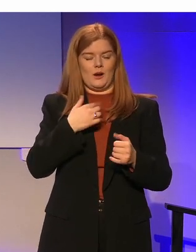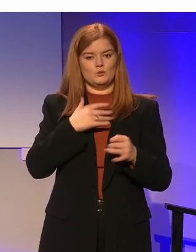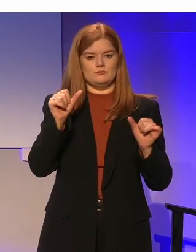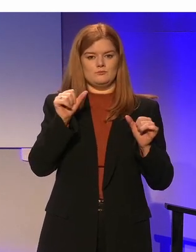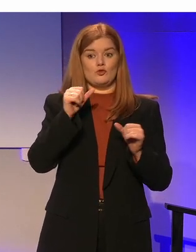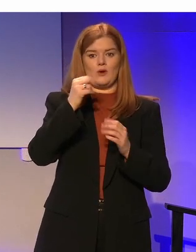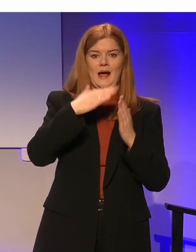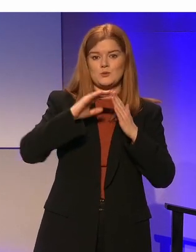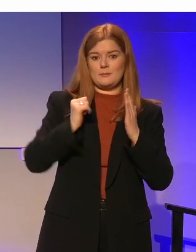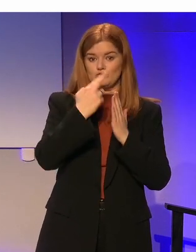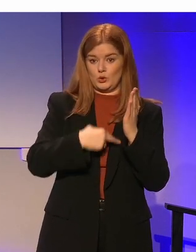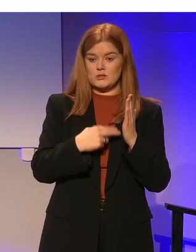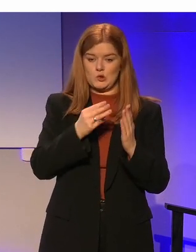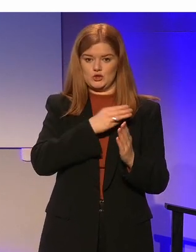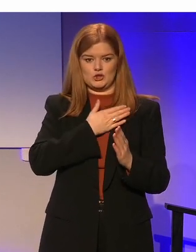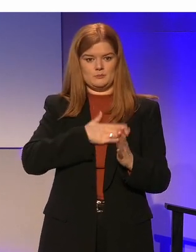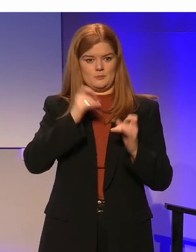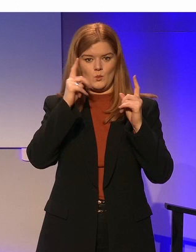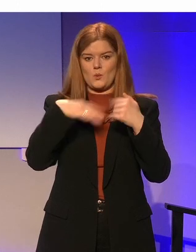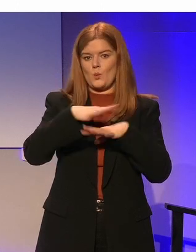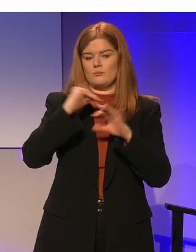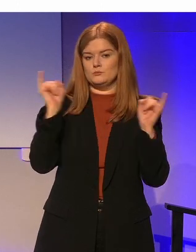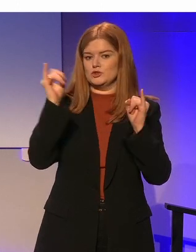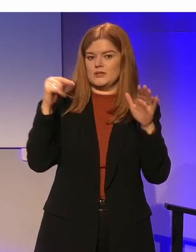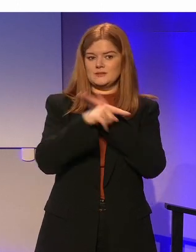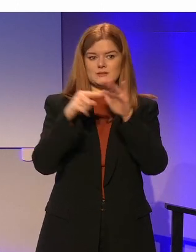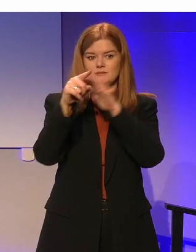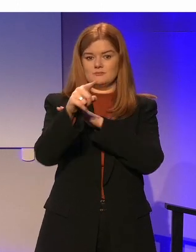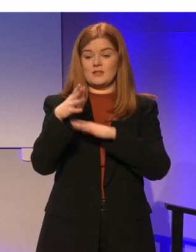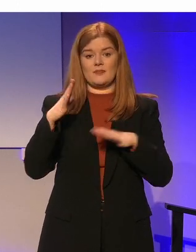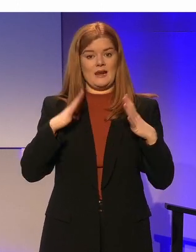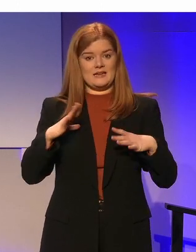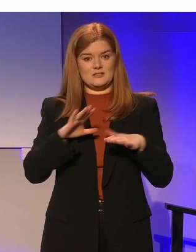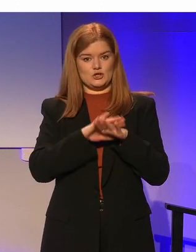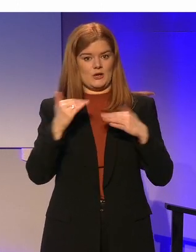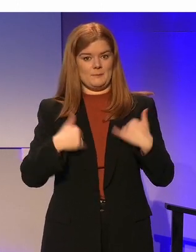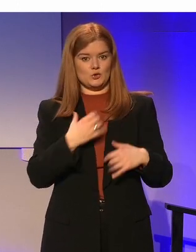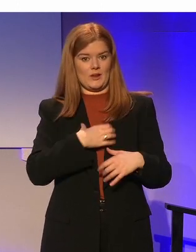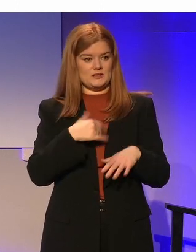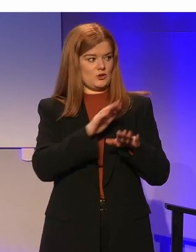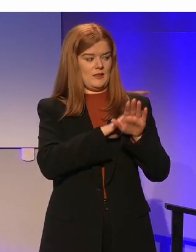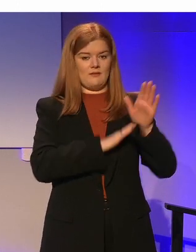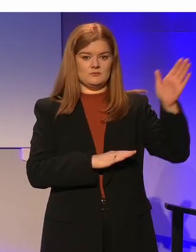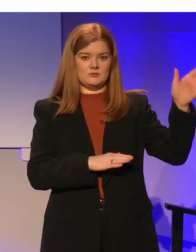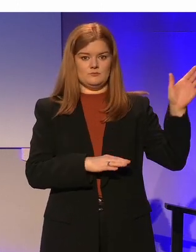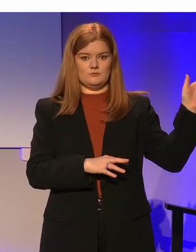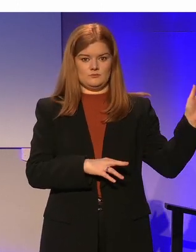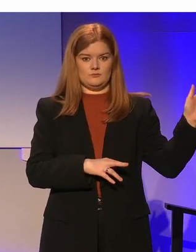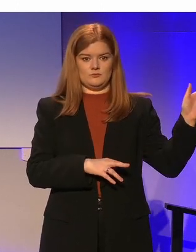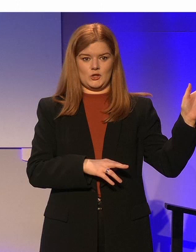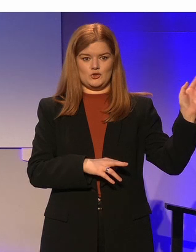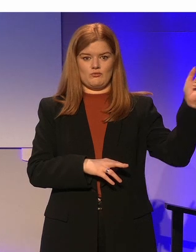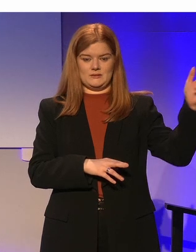issues. Please note the emergency exits. The ladies and the gents are to the left and to the right of